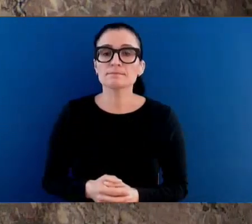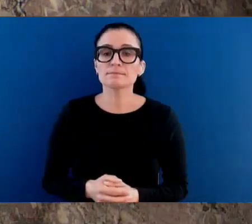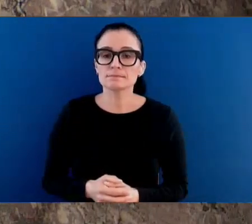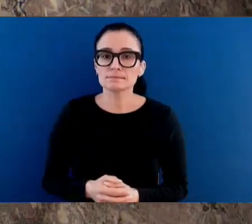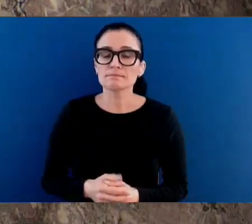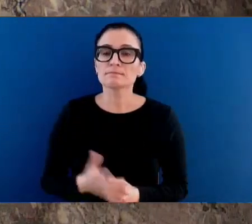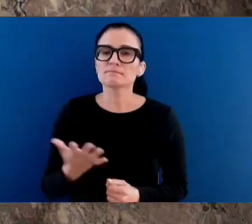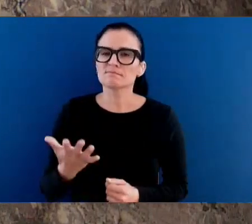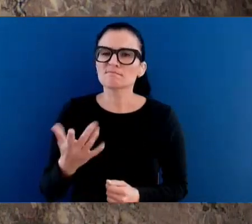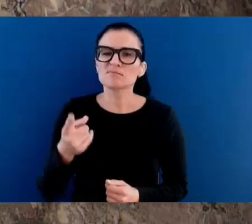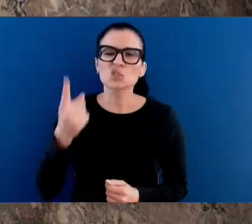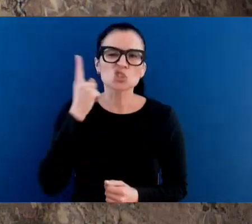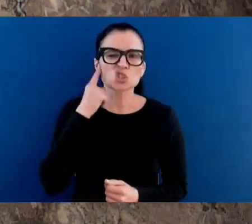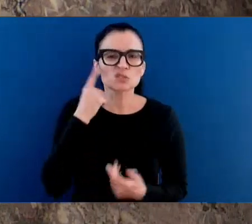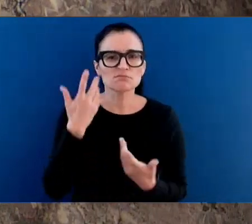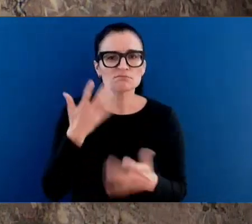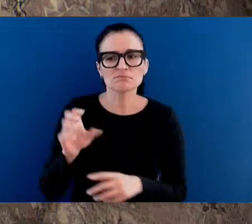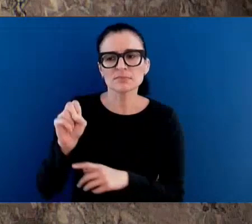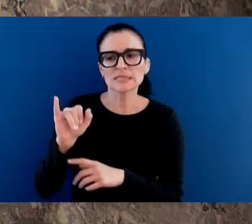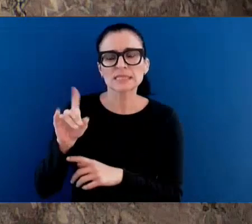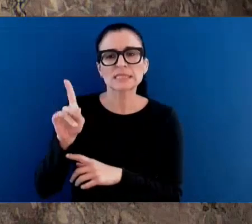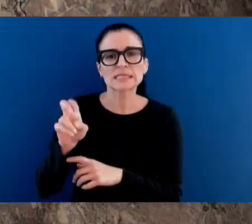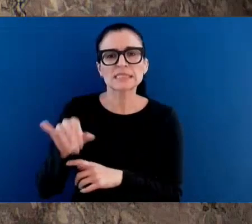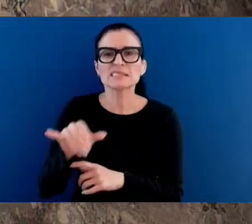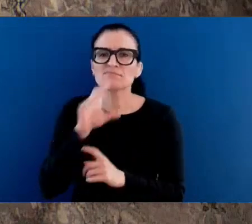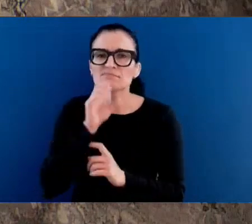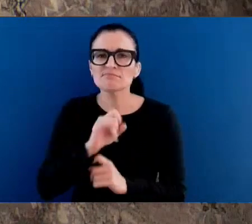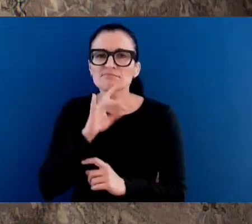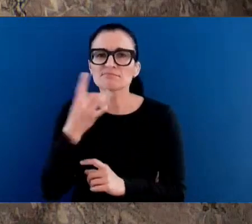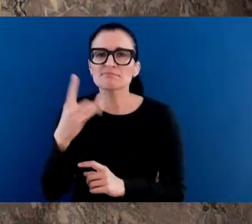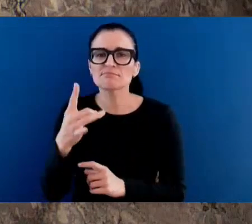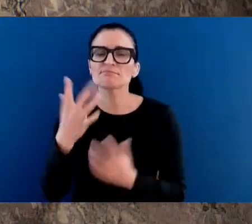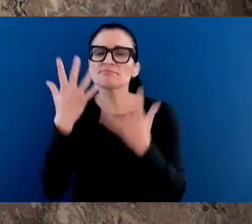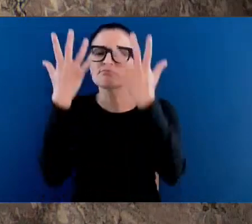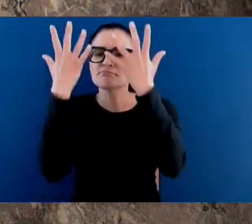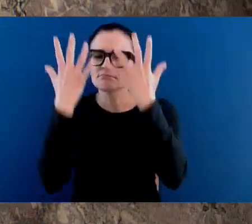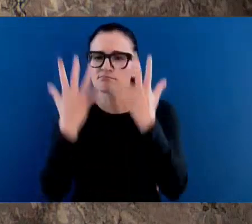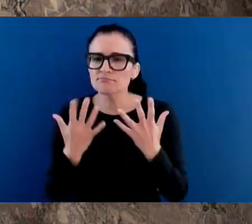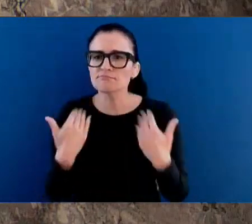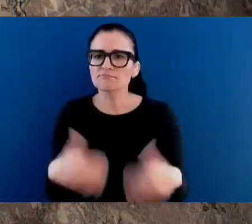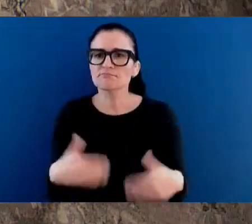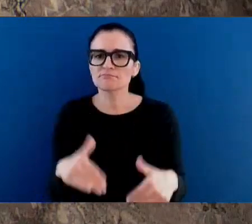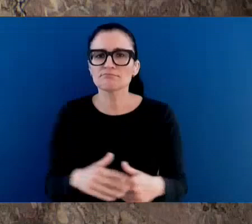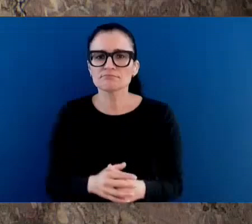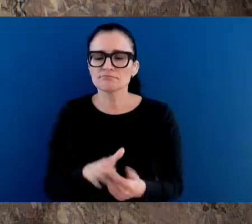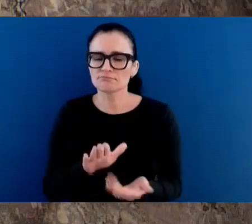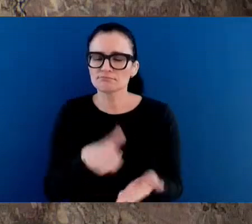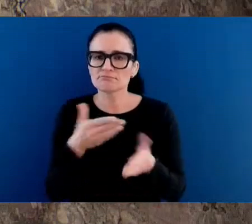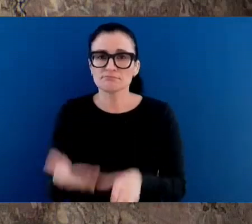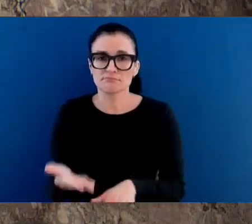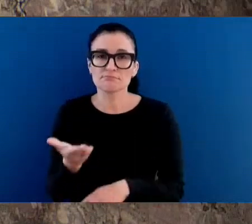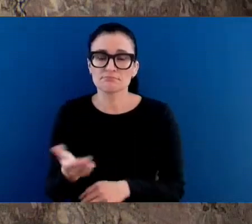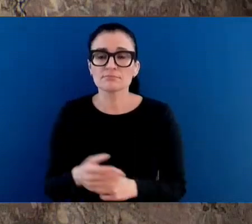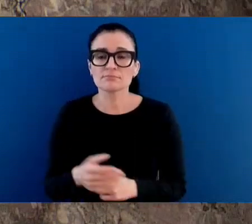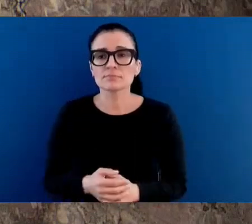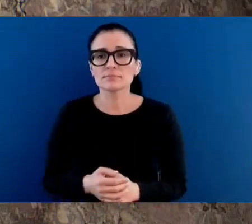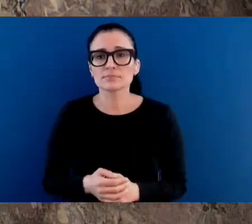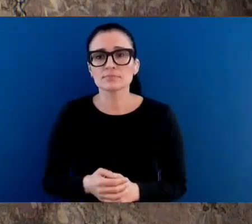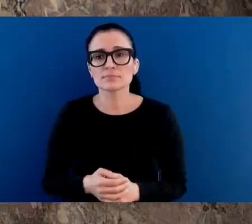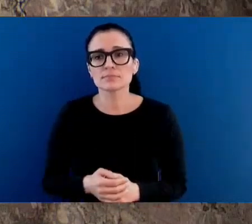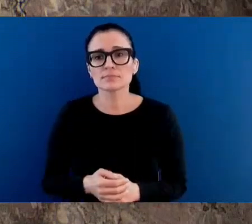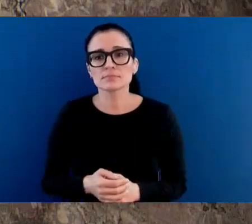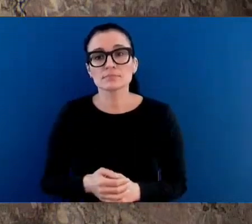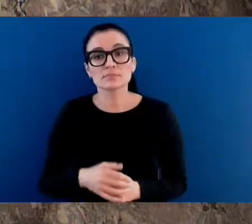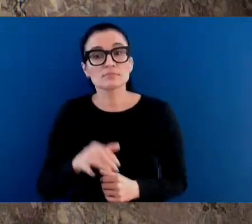18-year-old at the University of Victoria. Another devastating tragedy has unfolded in Cranbrook, where a 13-year-old girl has died from an